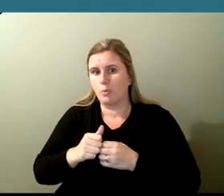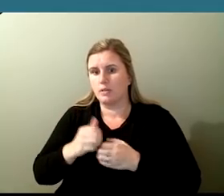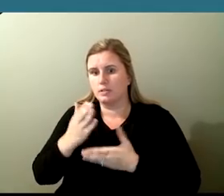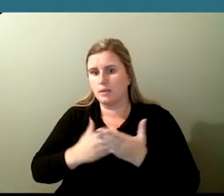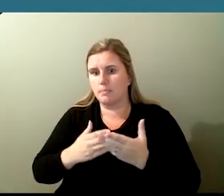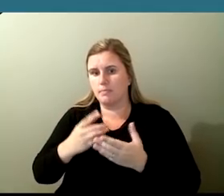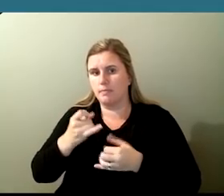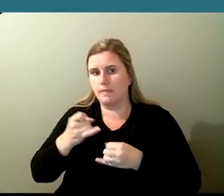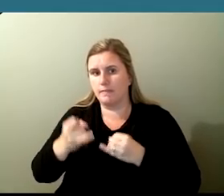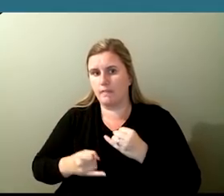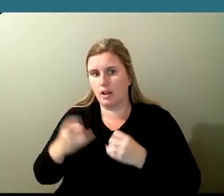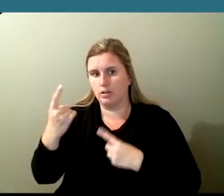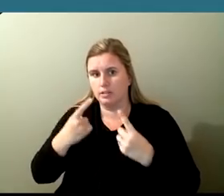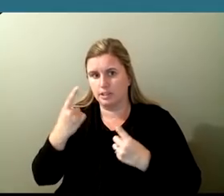some